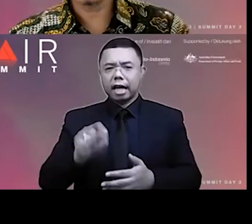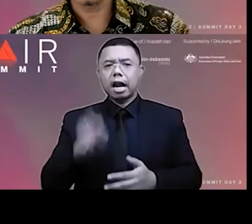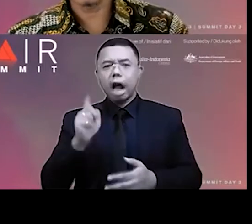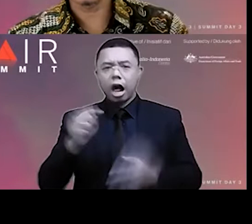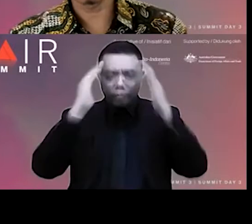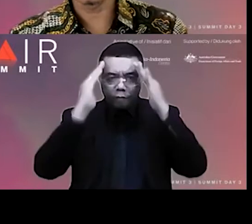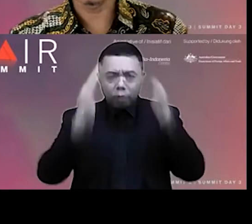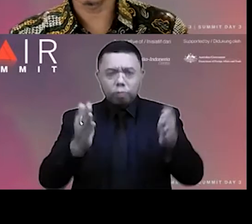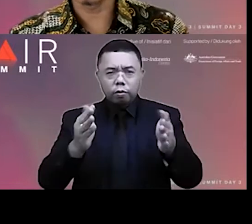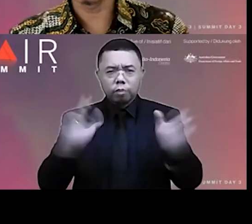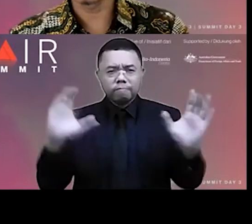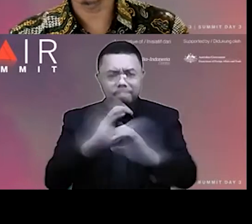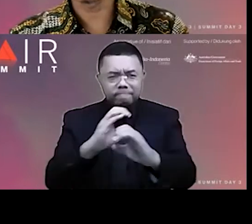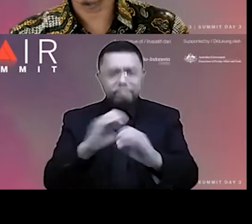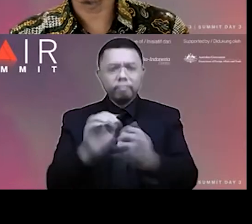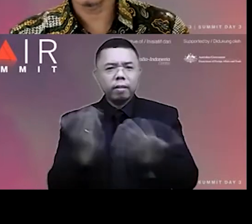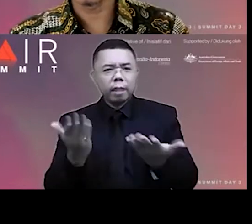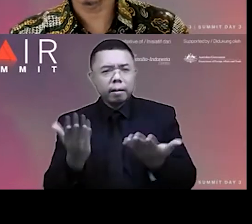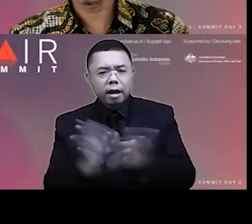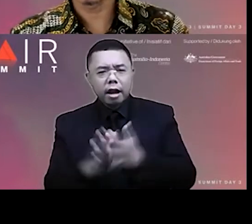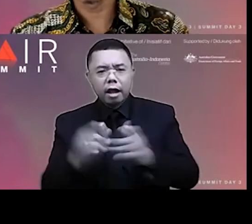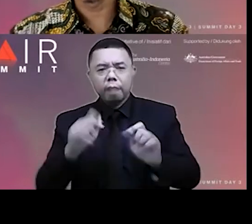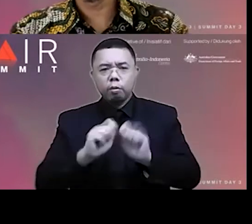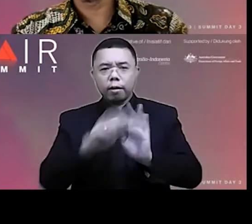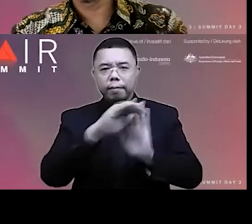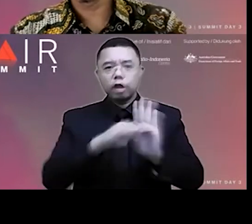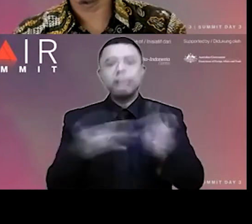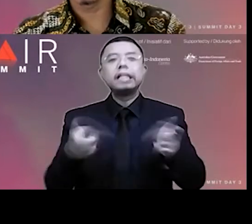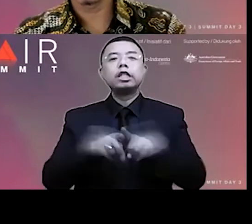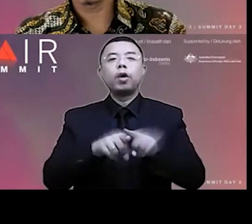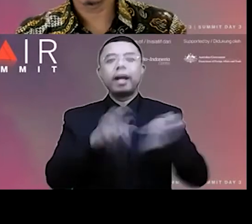fits to each of these provinces. Yes.